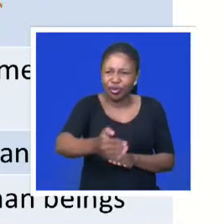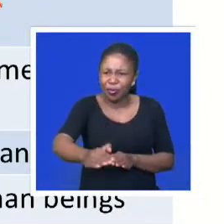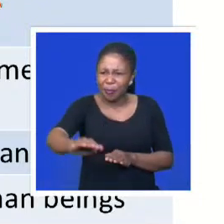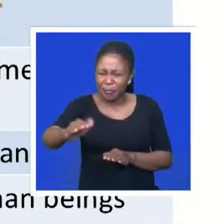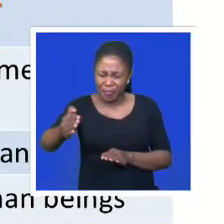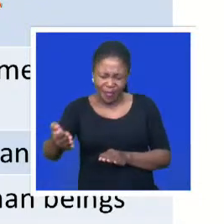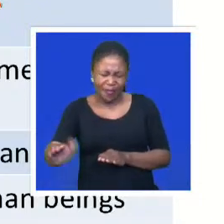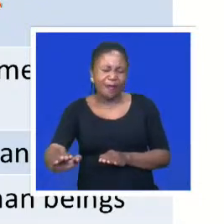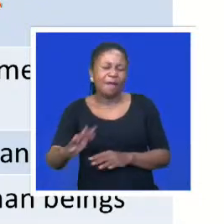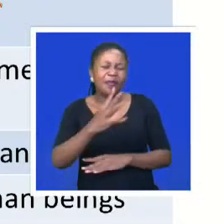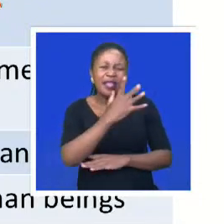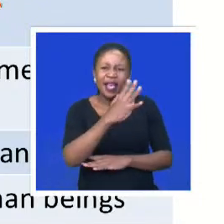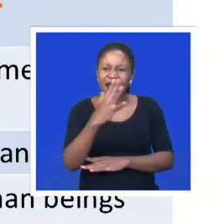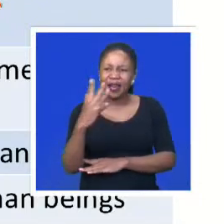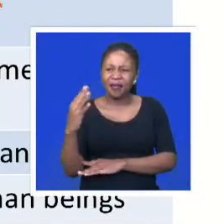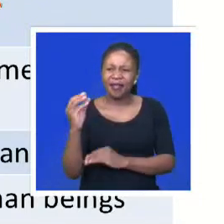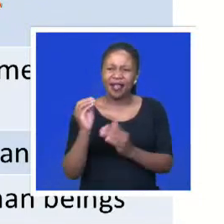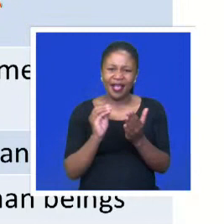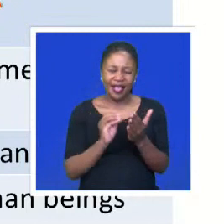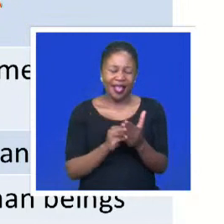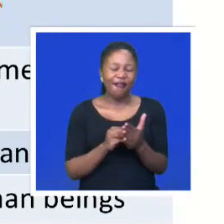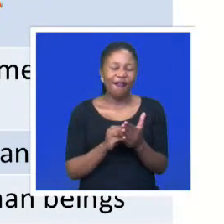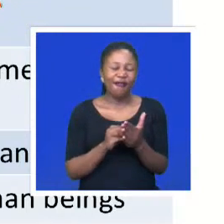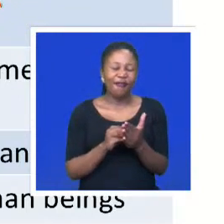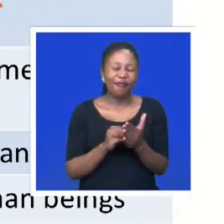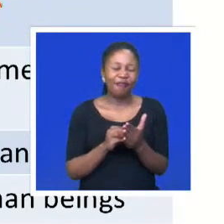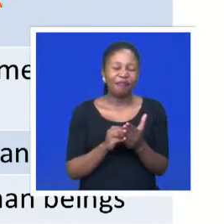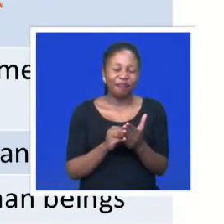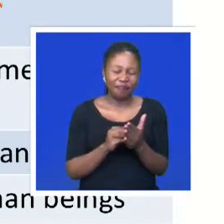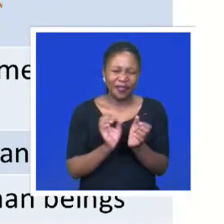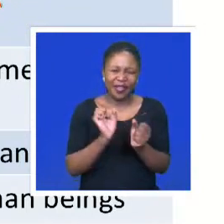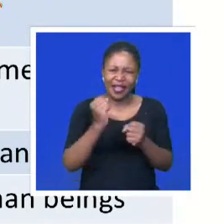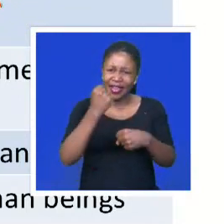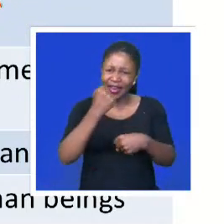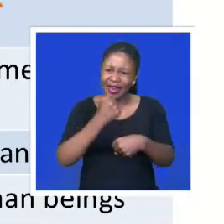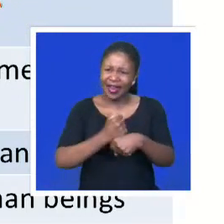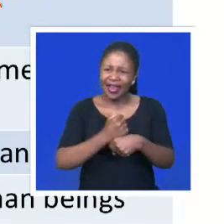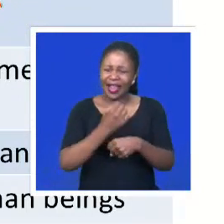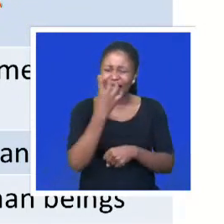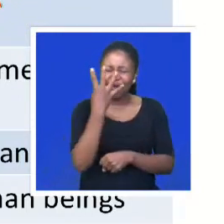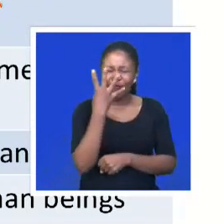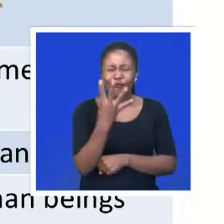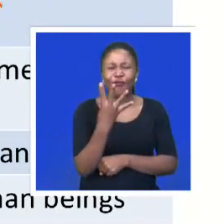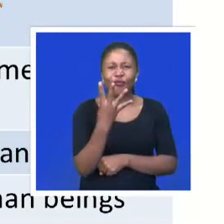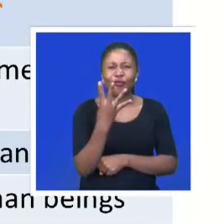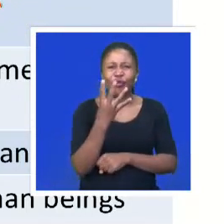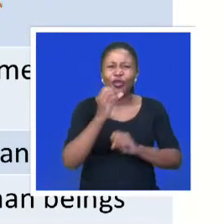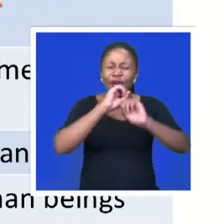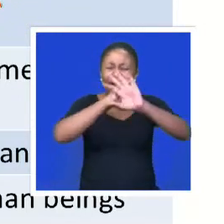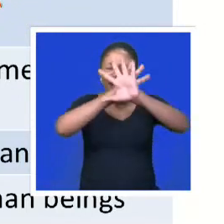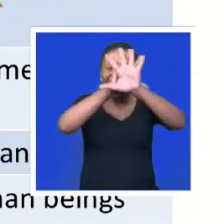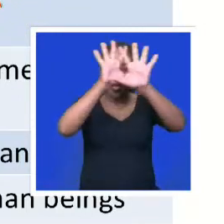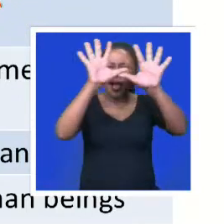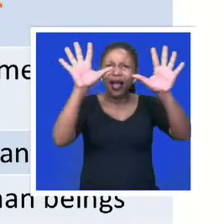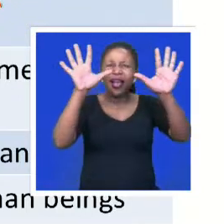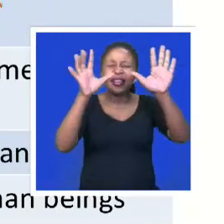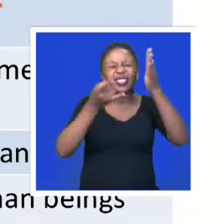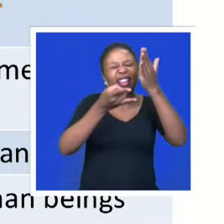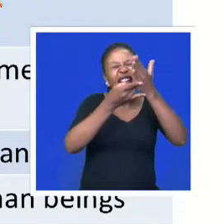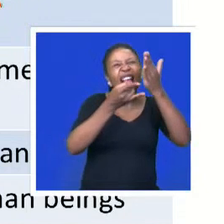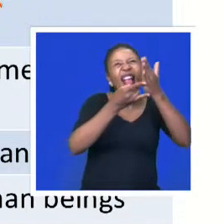Day 4, it's the lights in the firmament. What are those lights? Sun,